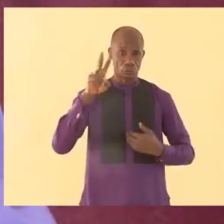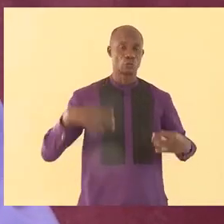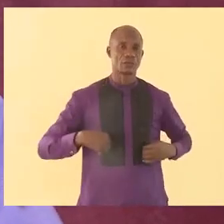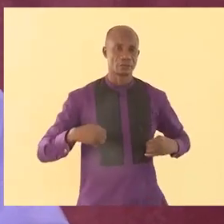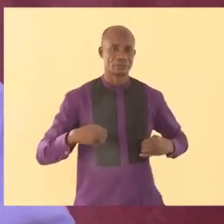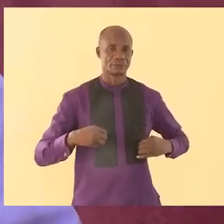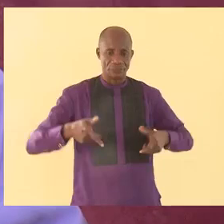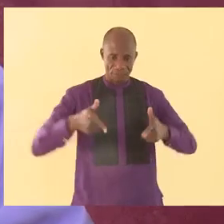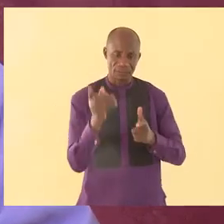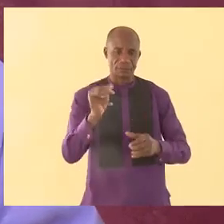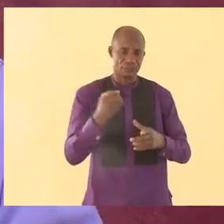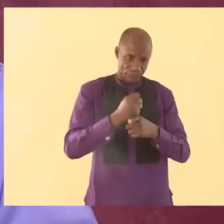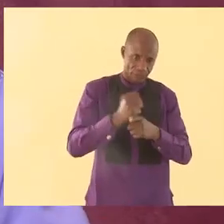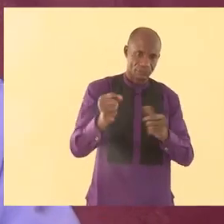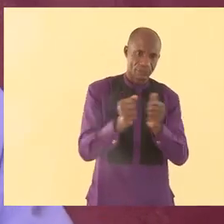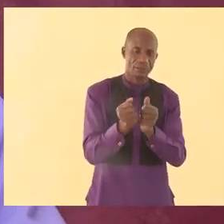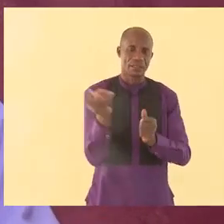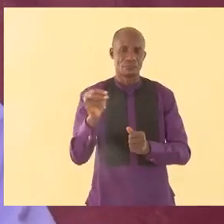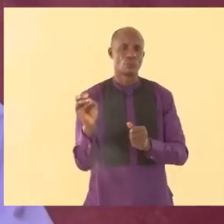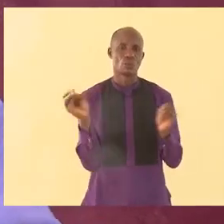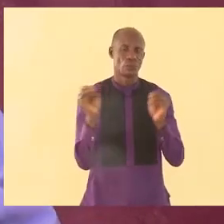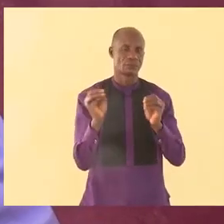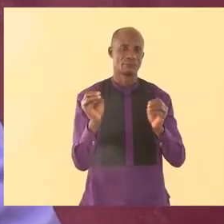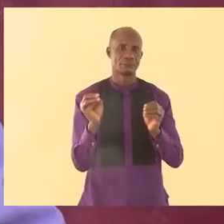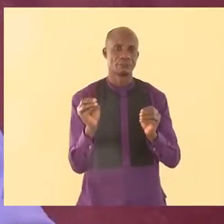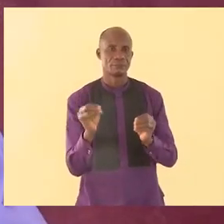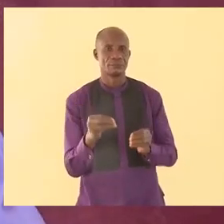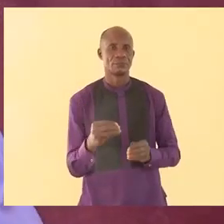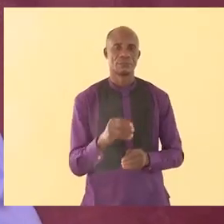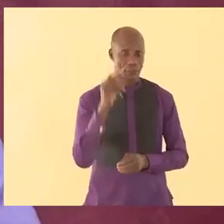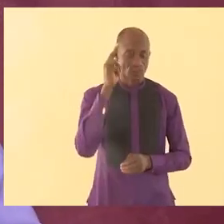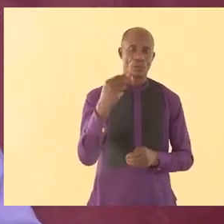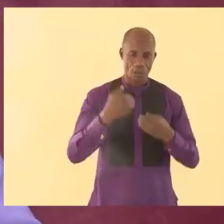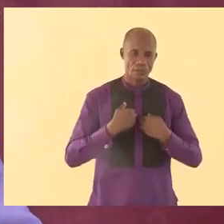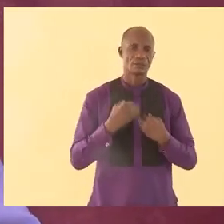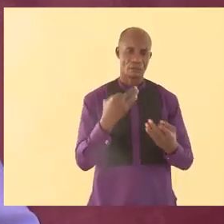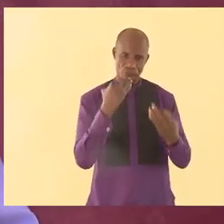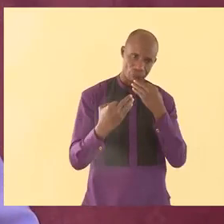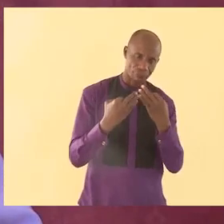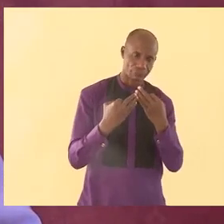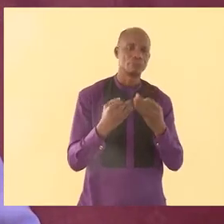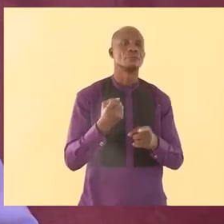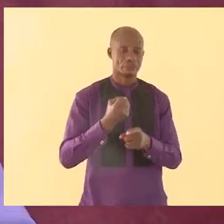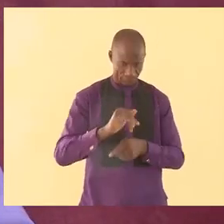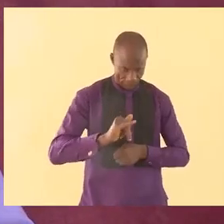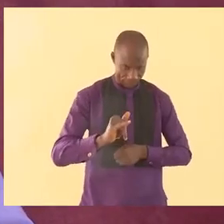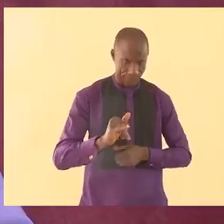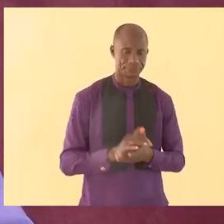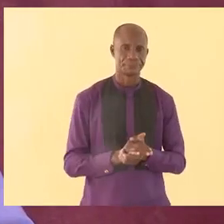coats, let him share with him who has none. And he who has food, let him do likewise."